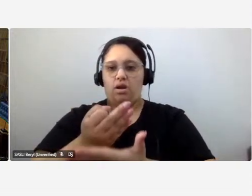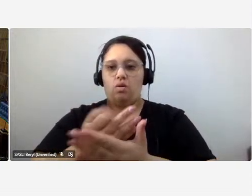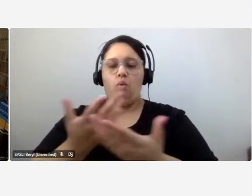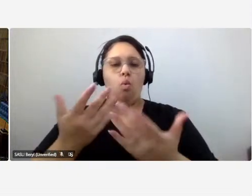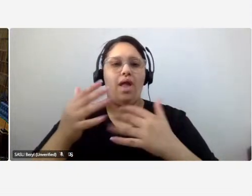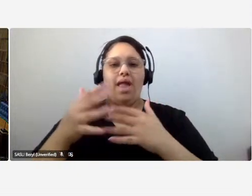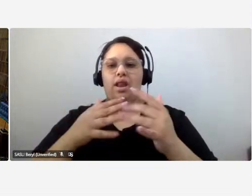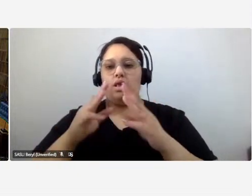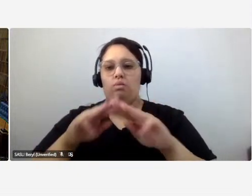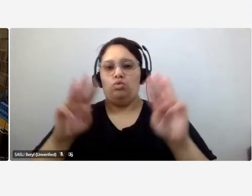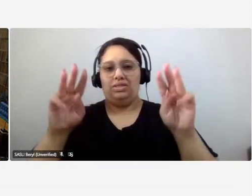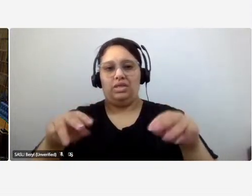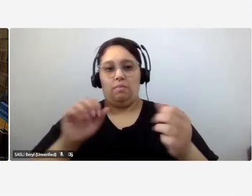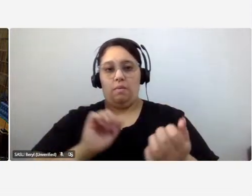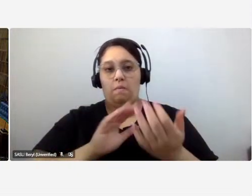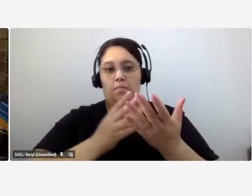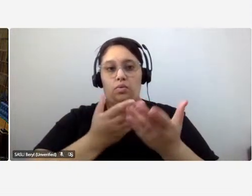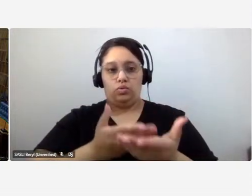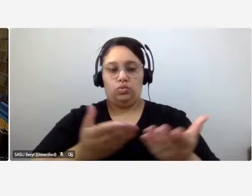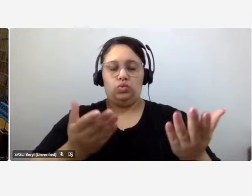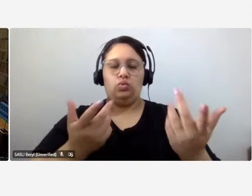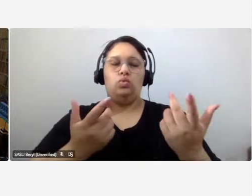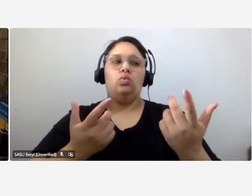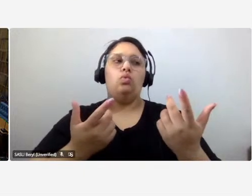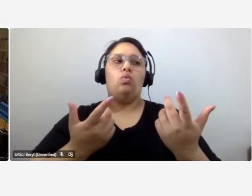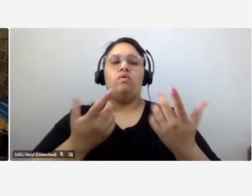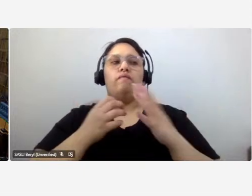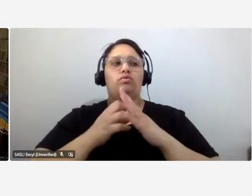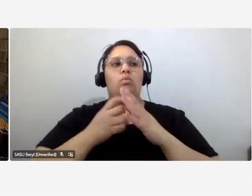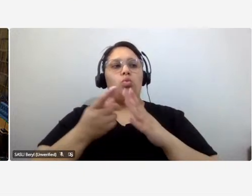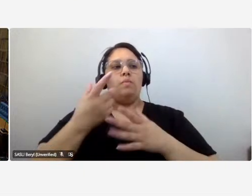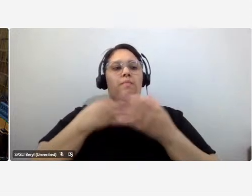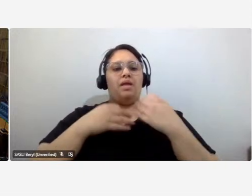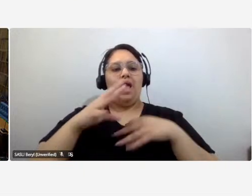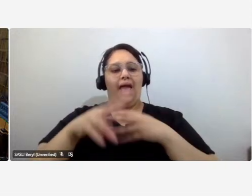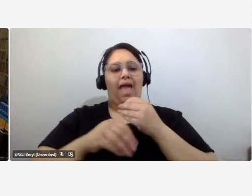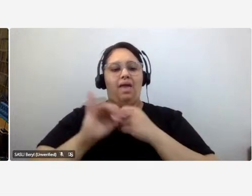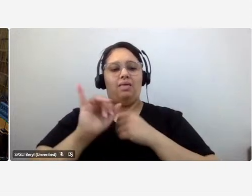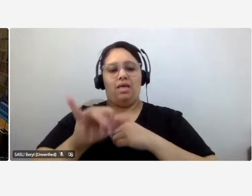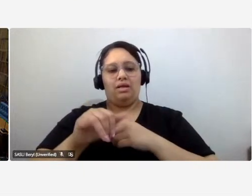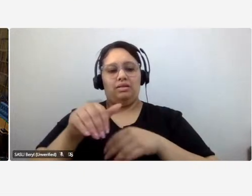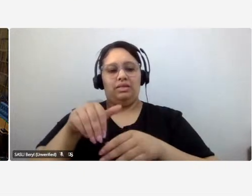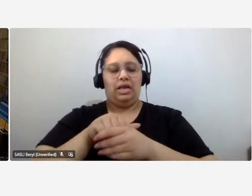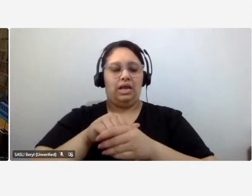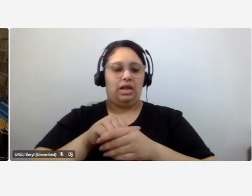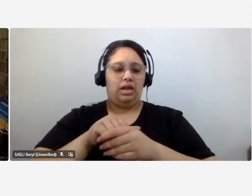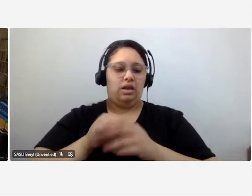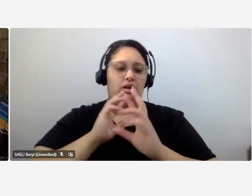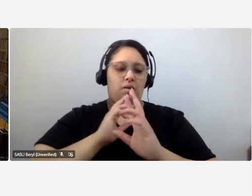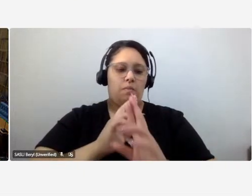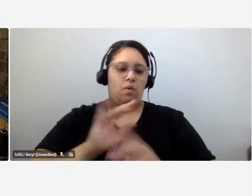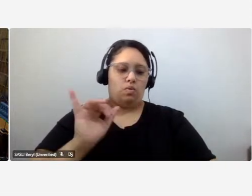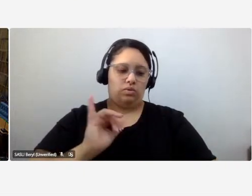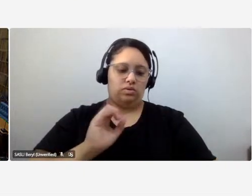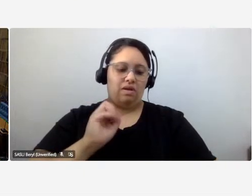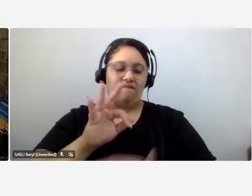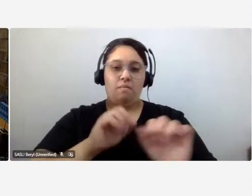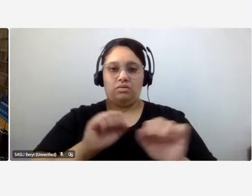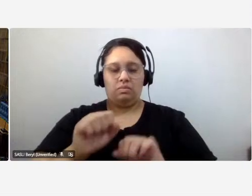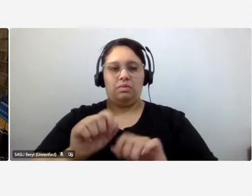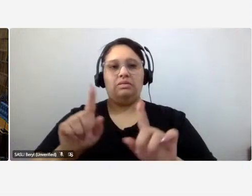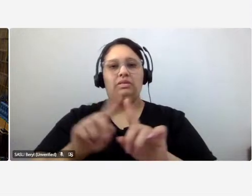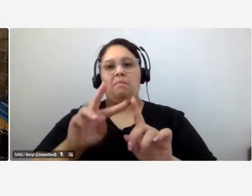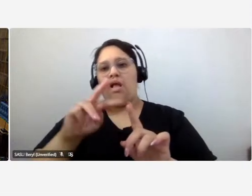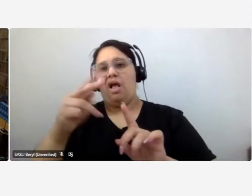of those museums approached you? So if you can maybe just add that into the report as well, if possible. The same with the